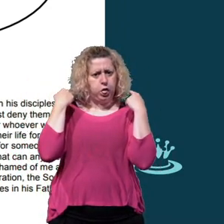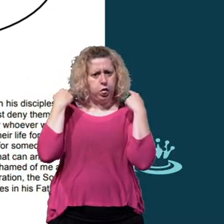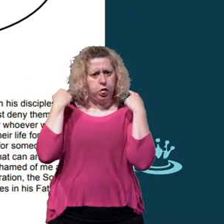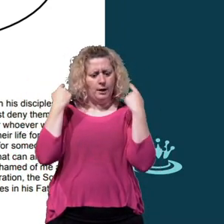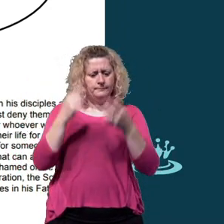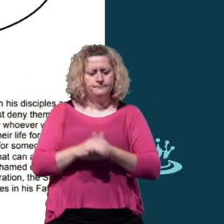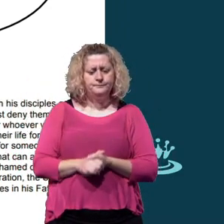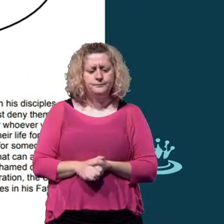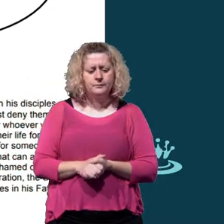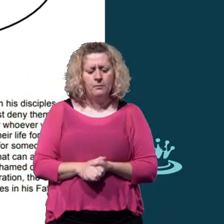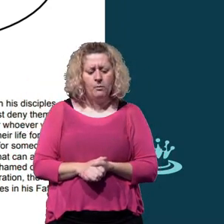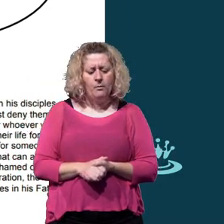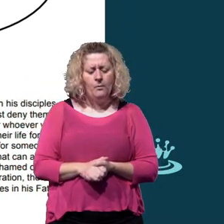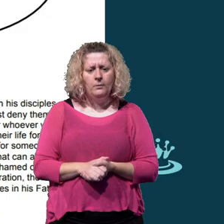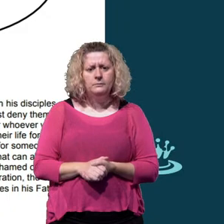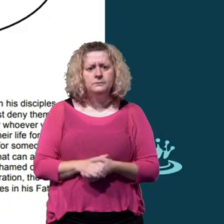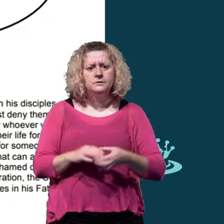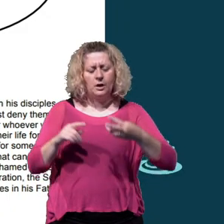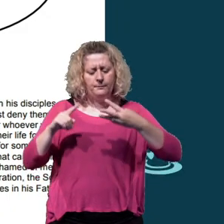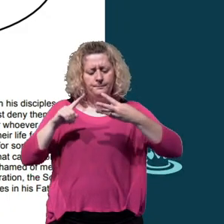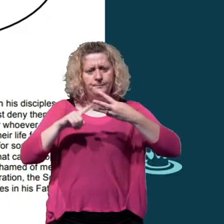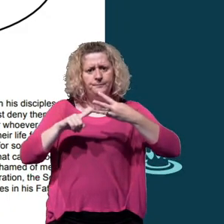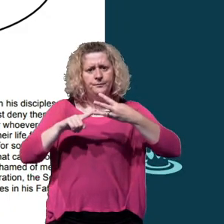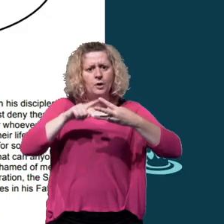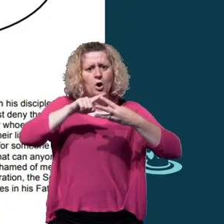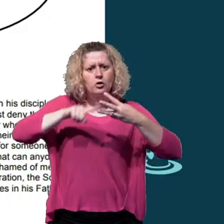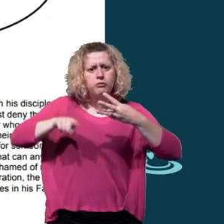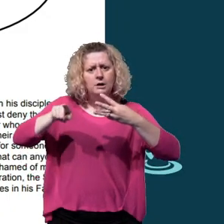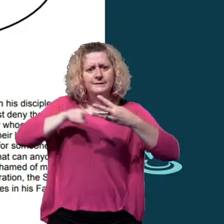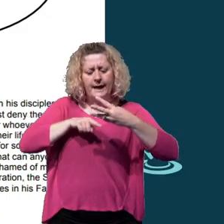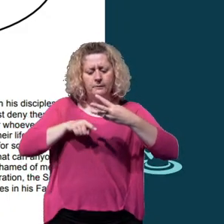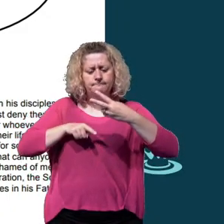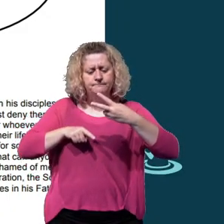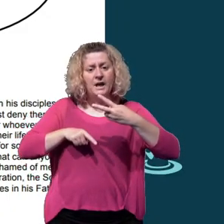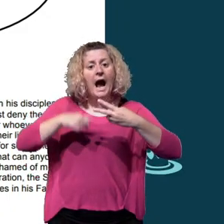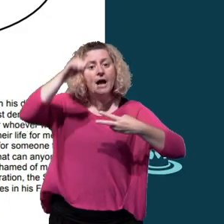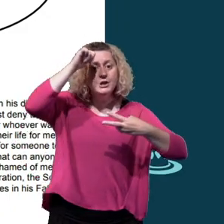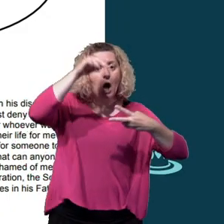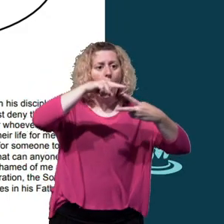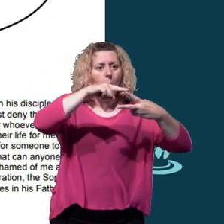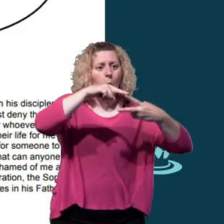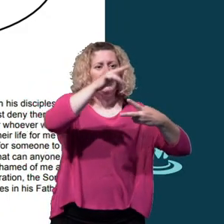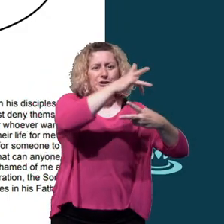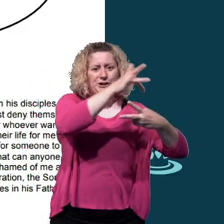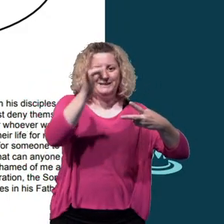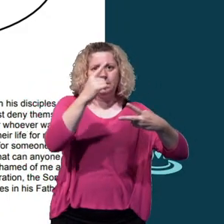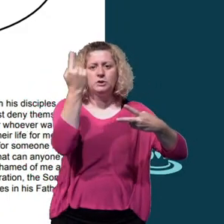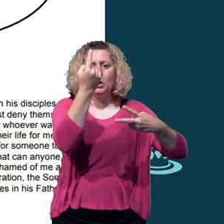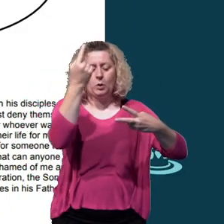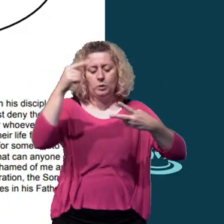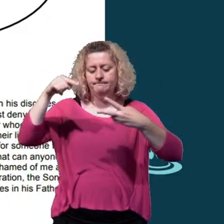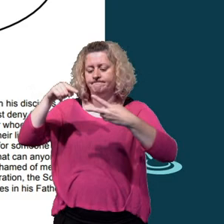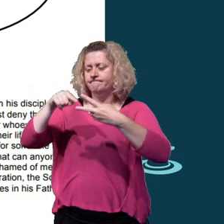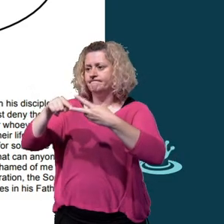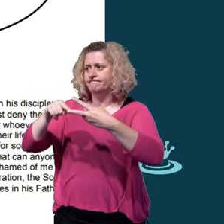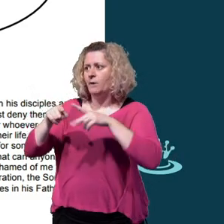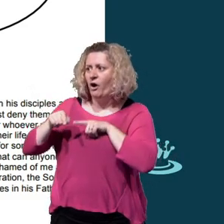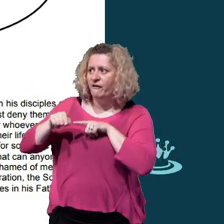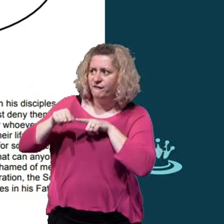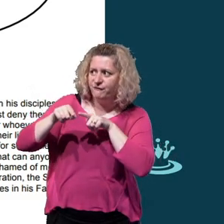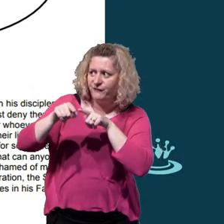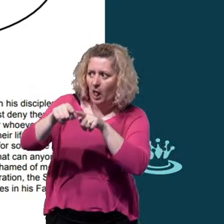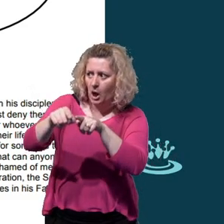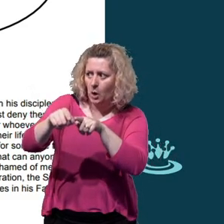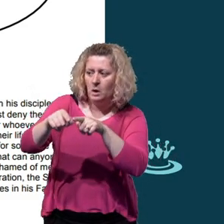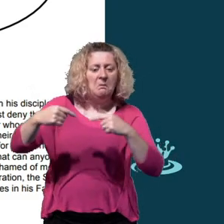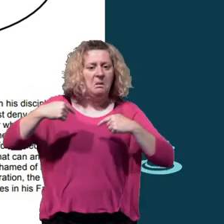there? If you cross out call, so I know who Jesus is, I know what it means to follow him, but I don't teach, take up your cross and